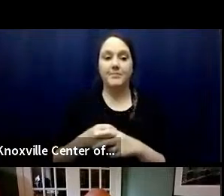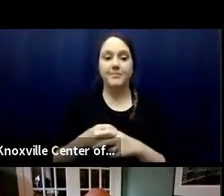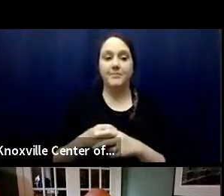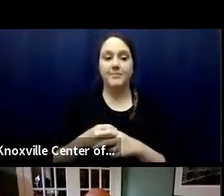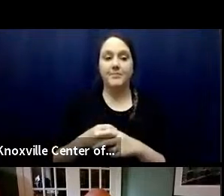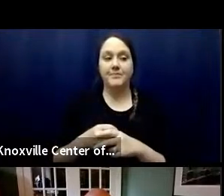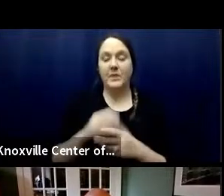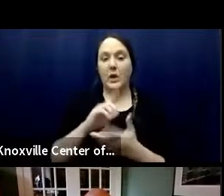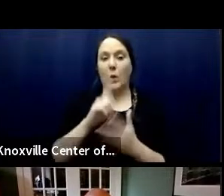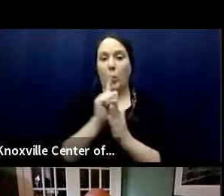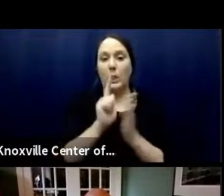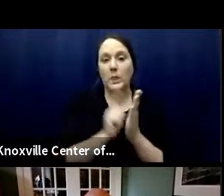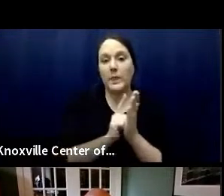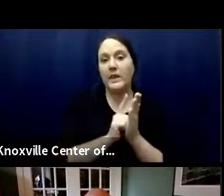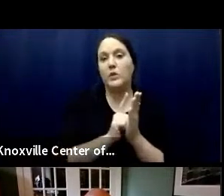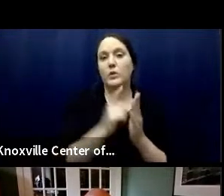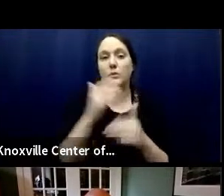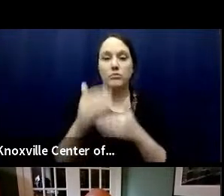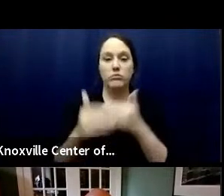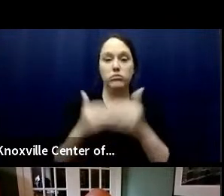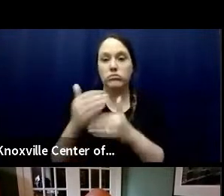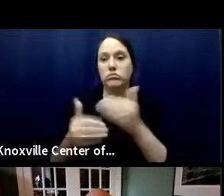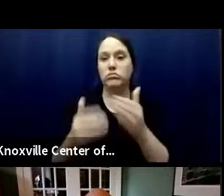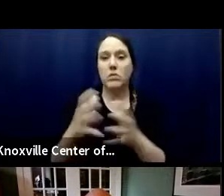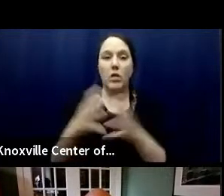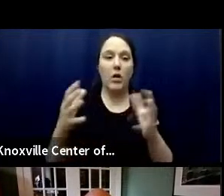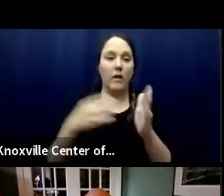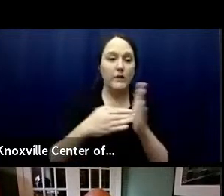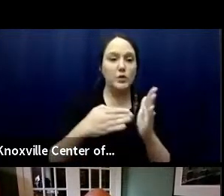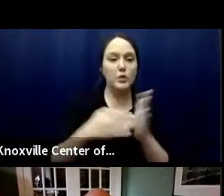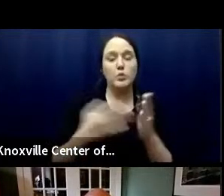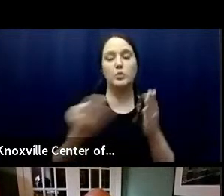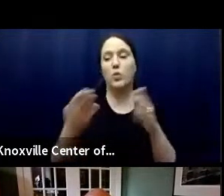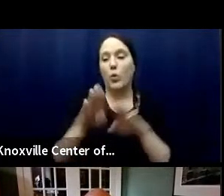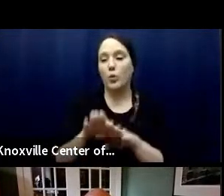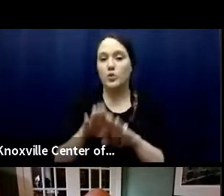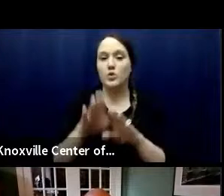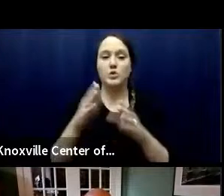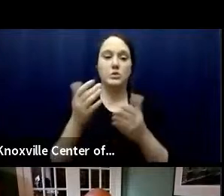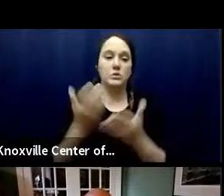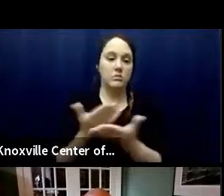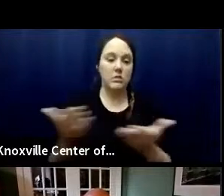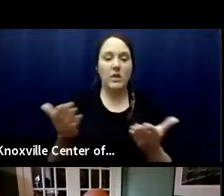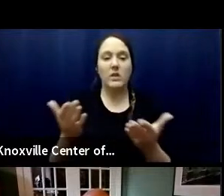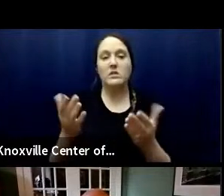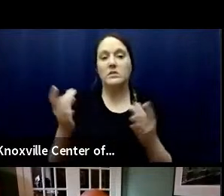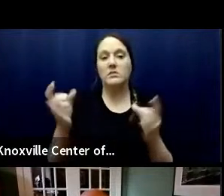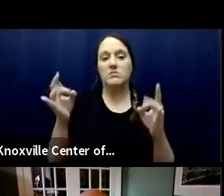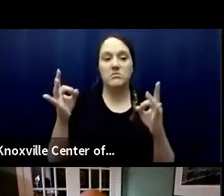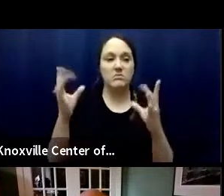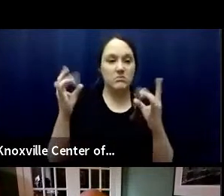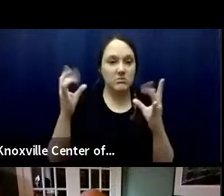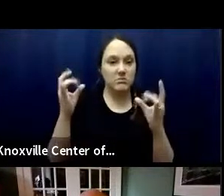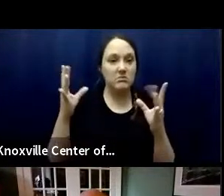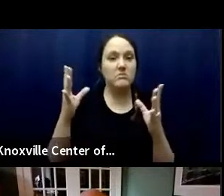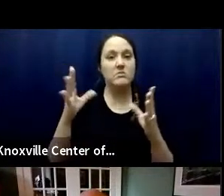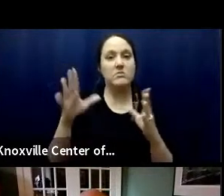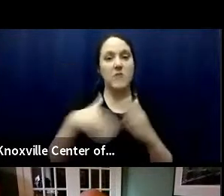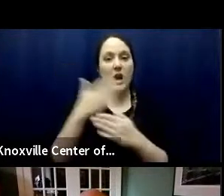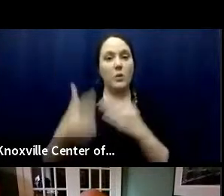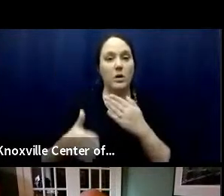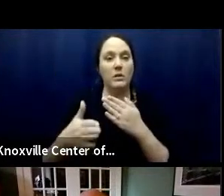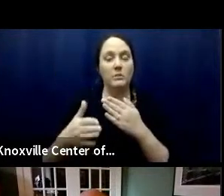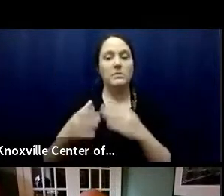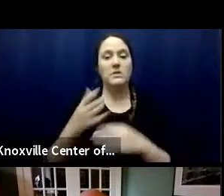going legally down the road with a lot of lawsuits and closures and terrible, really terrible overall outcomes